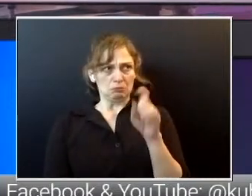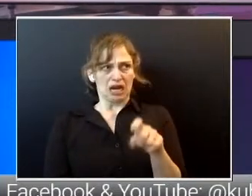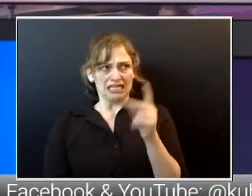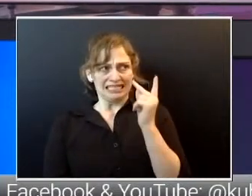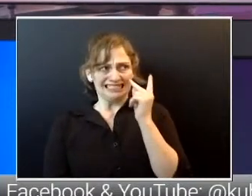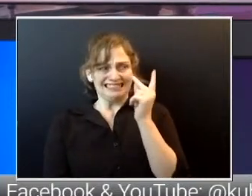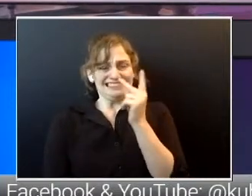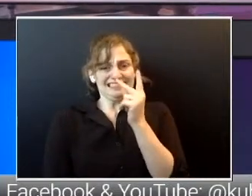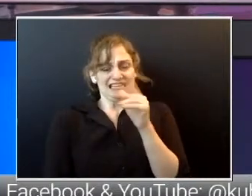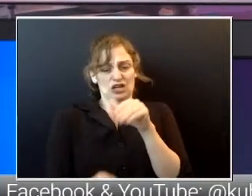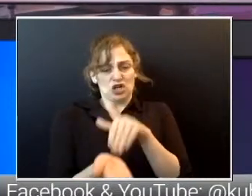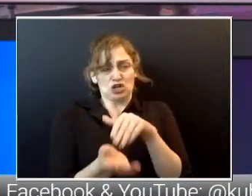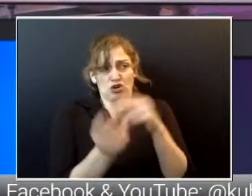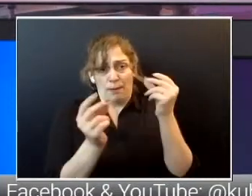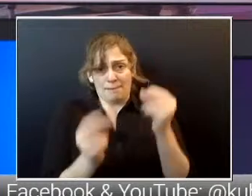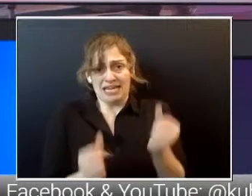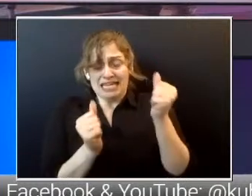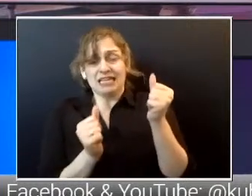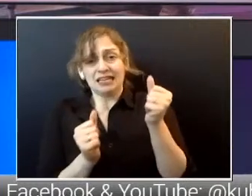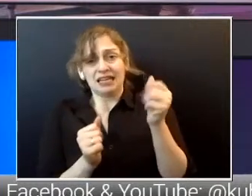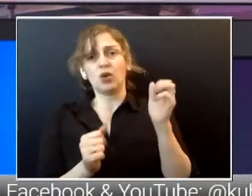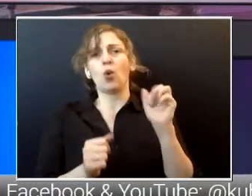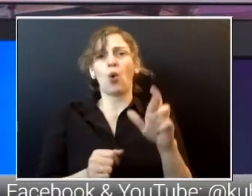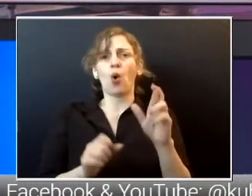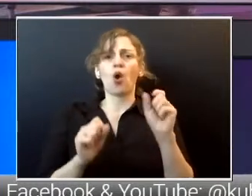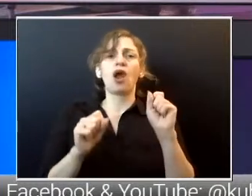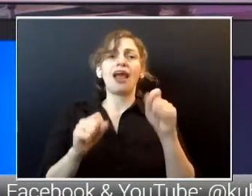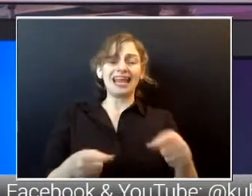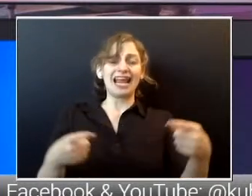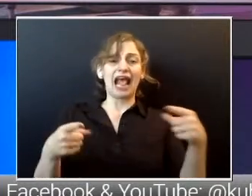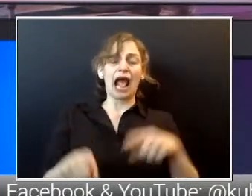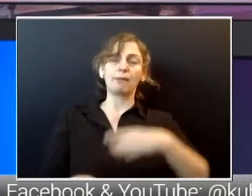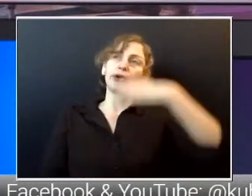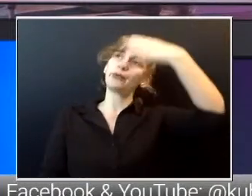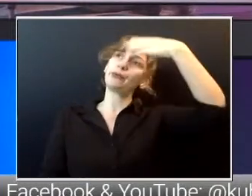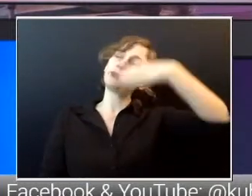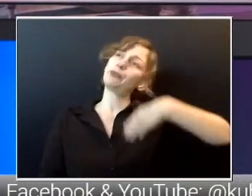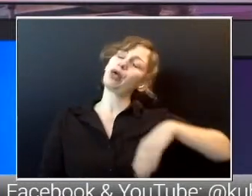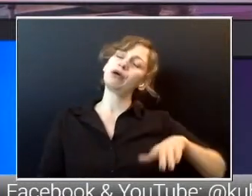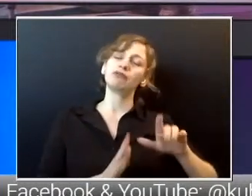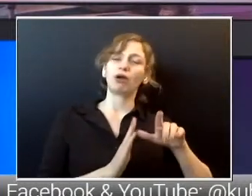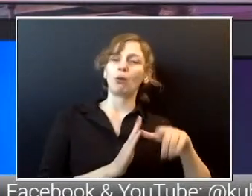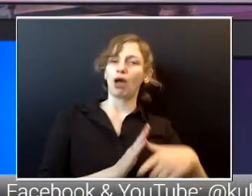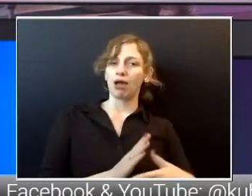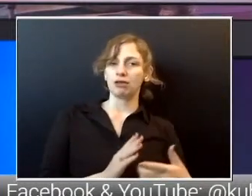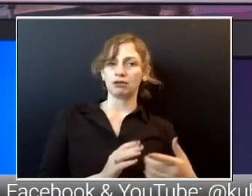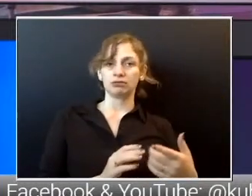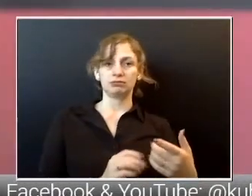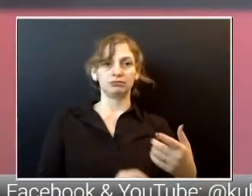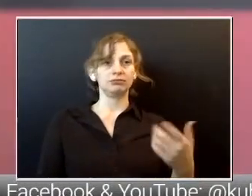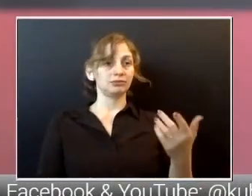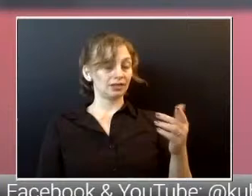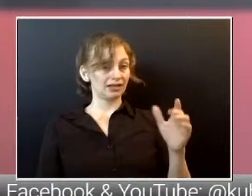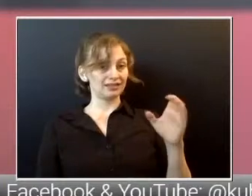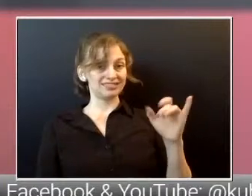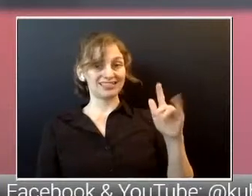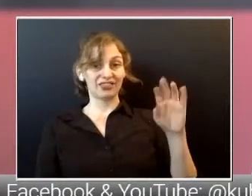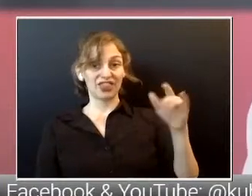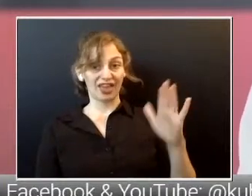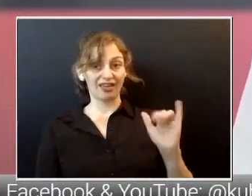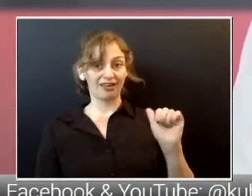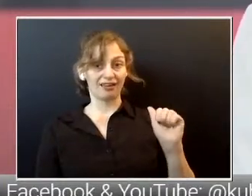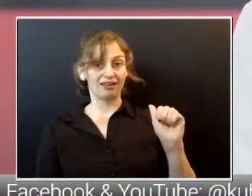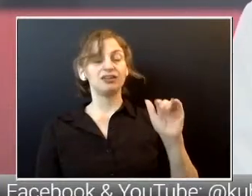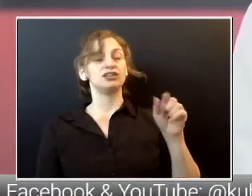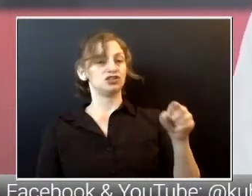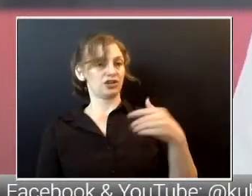you not be aware of it for some period of time? If she had that searing chest pain. It's a very good question, actually. Most